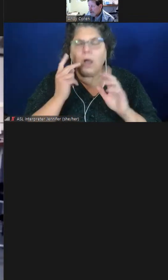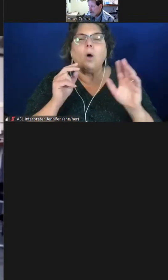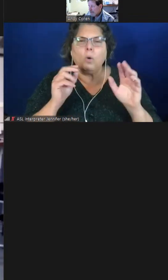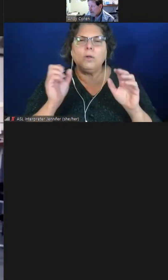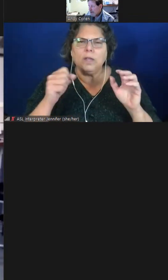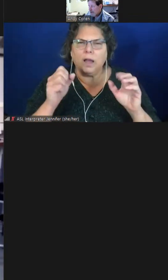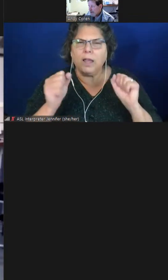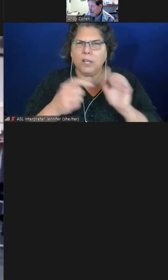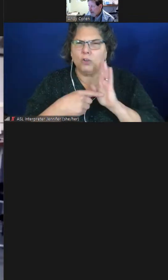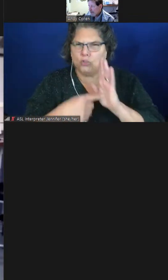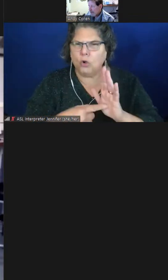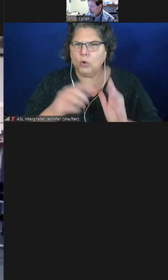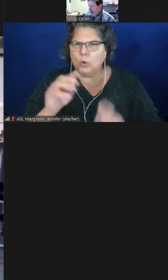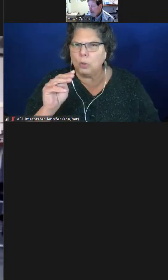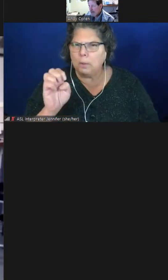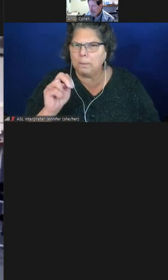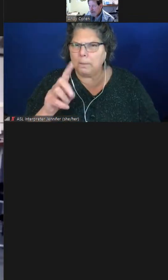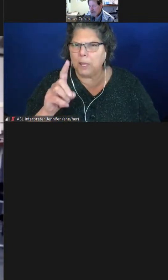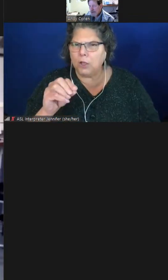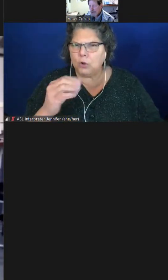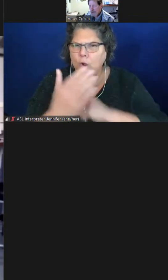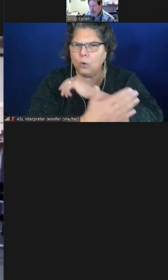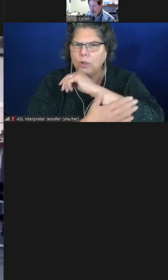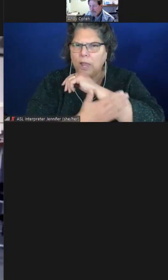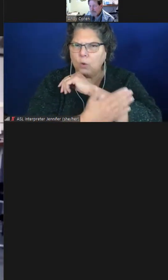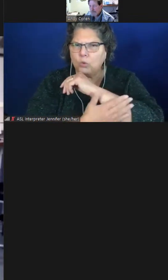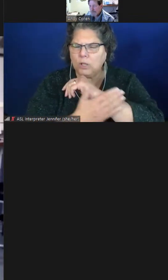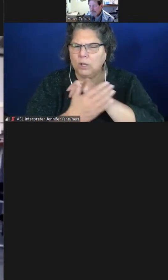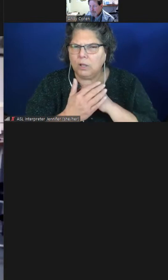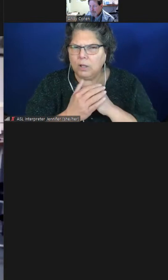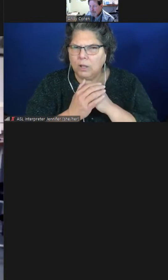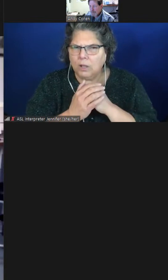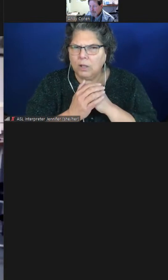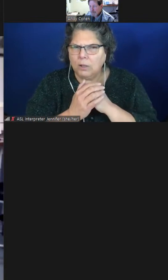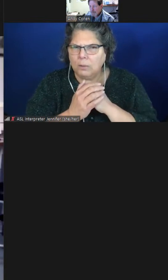can show you Mendocino County. And this is,